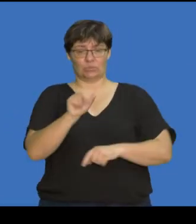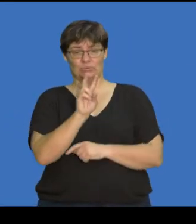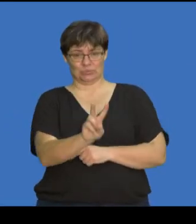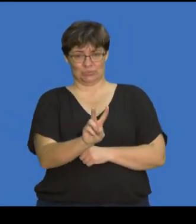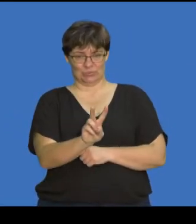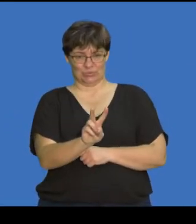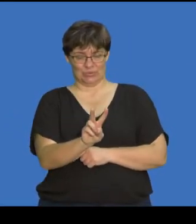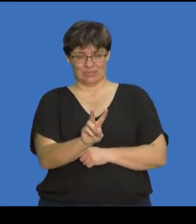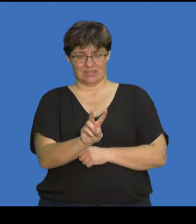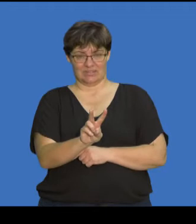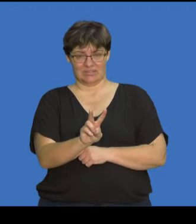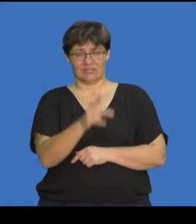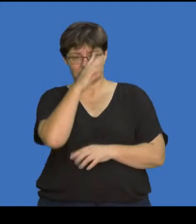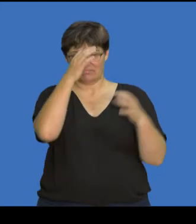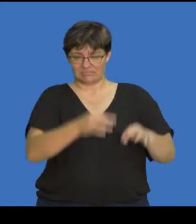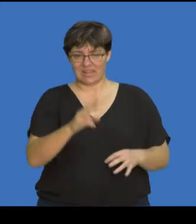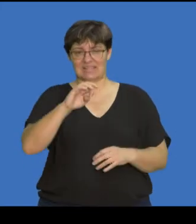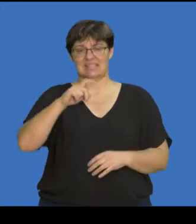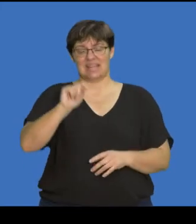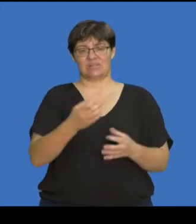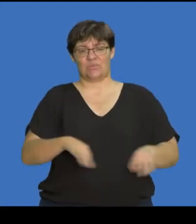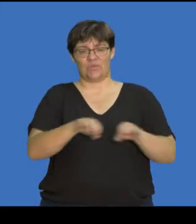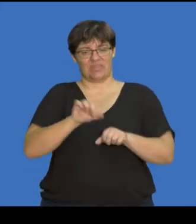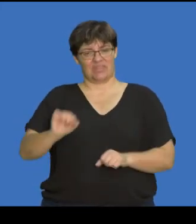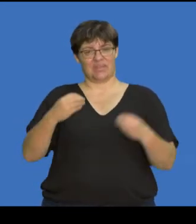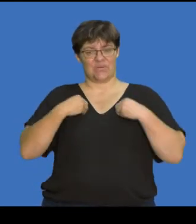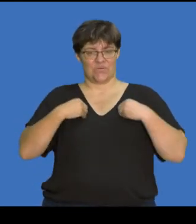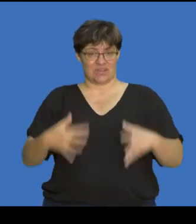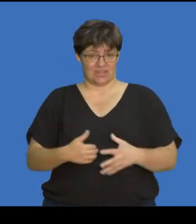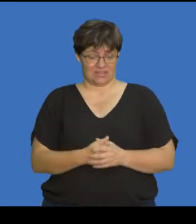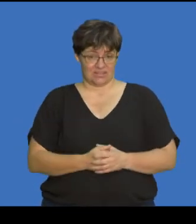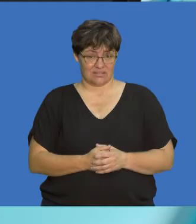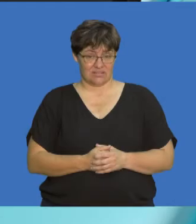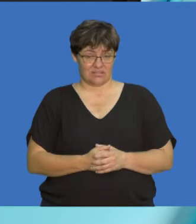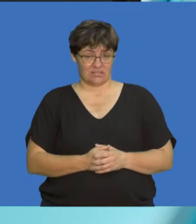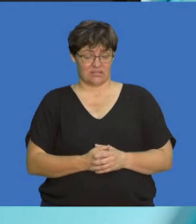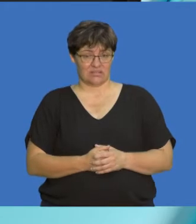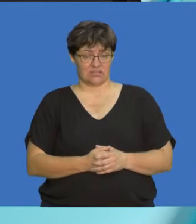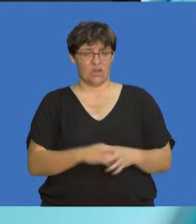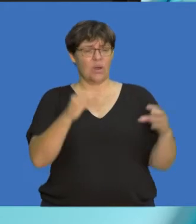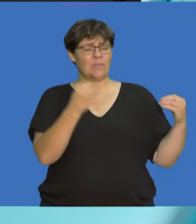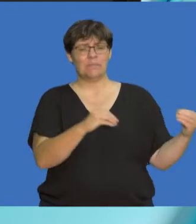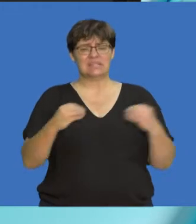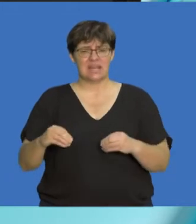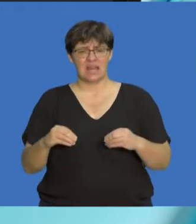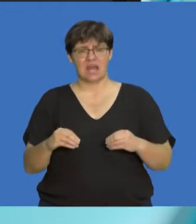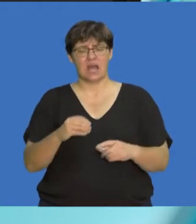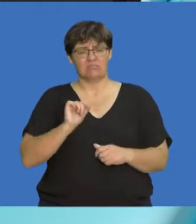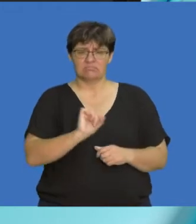determine the net worth of the owner. In other words, everything that the business owes the